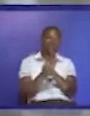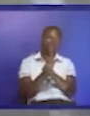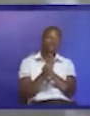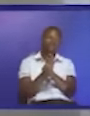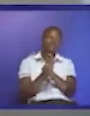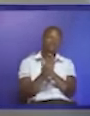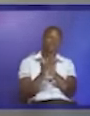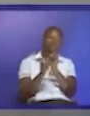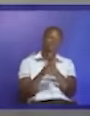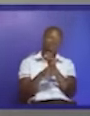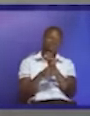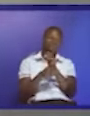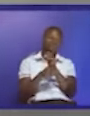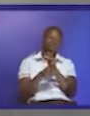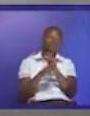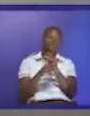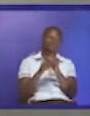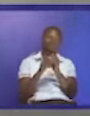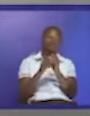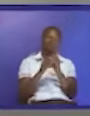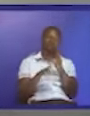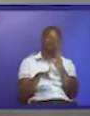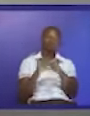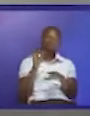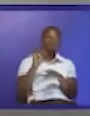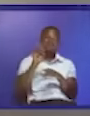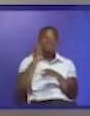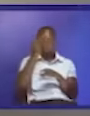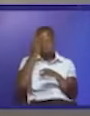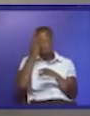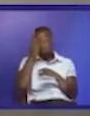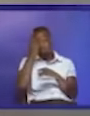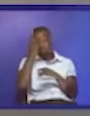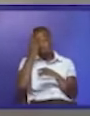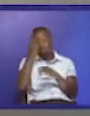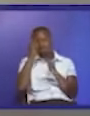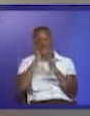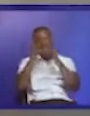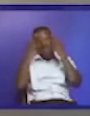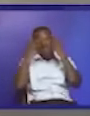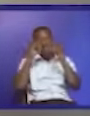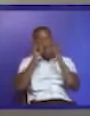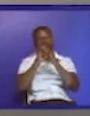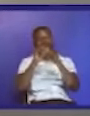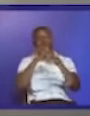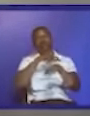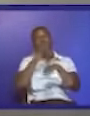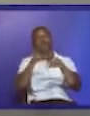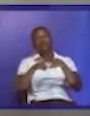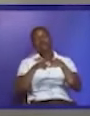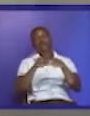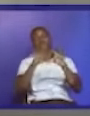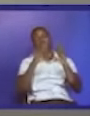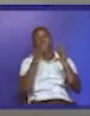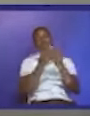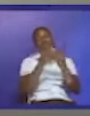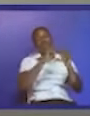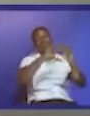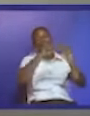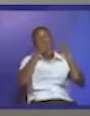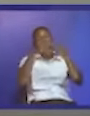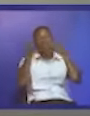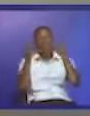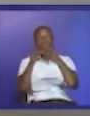spiritual, political, economic climate over nations, families, territories. The young